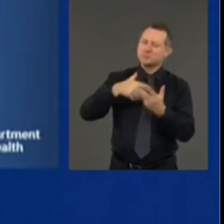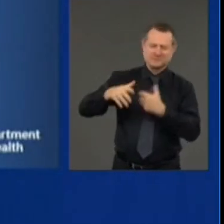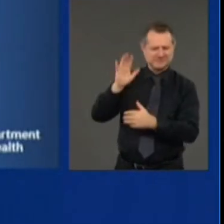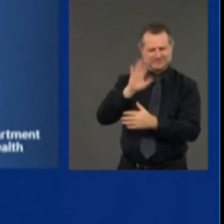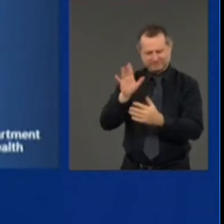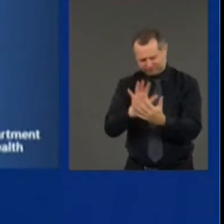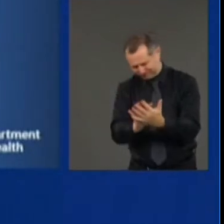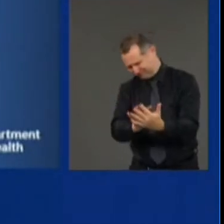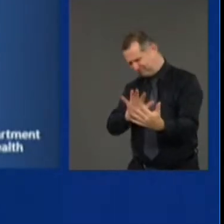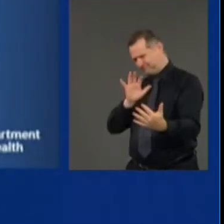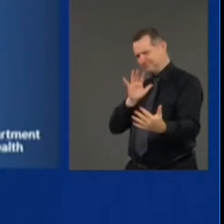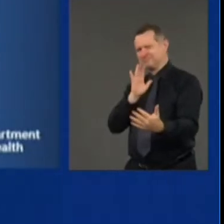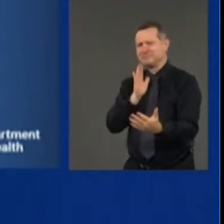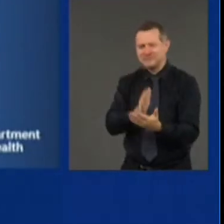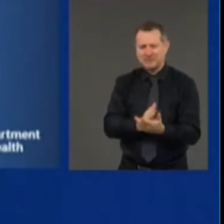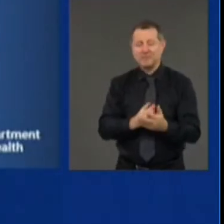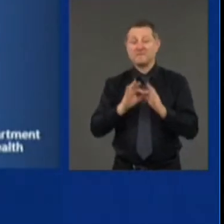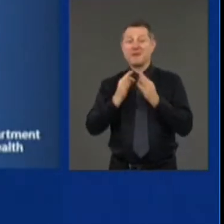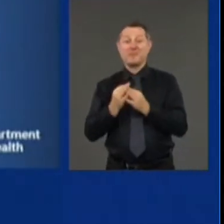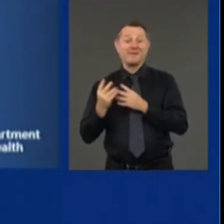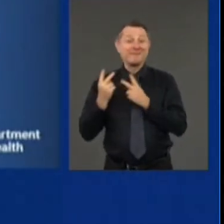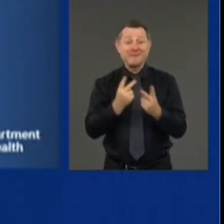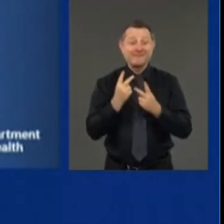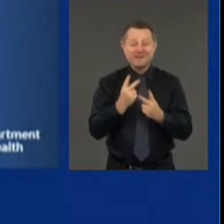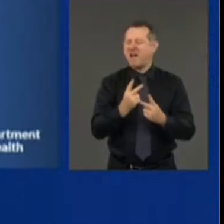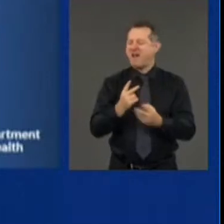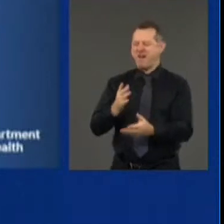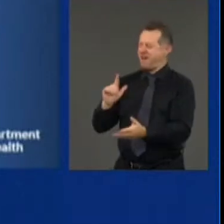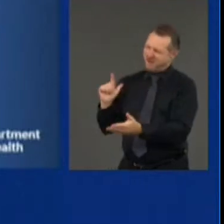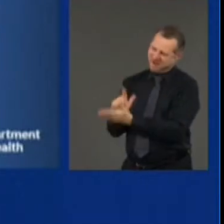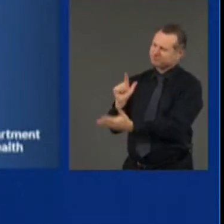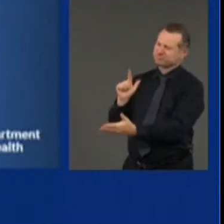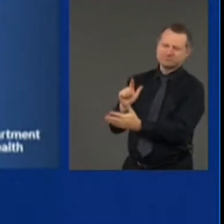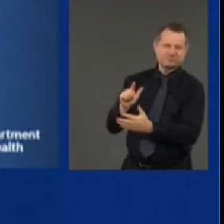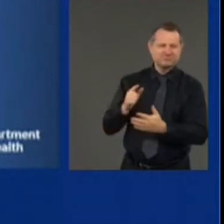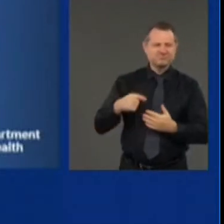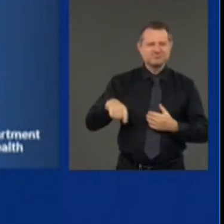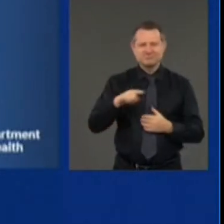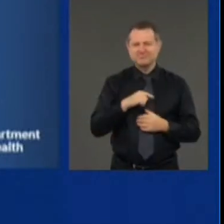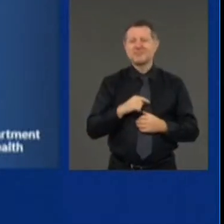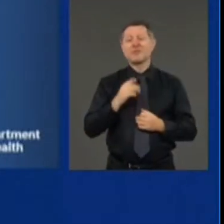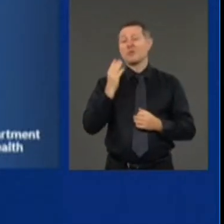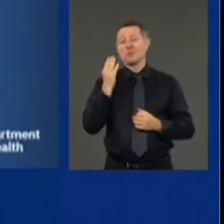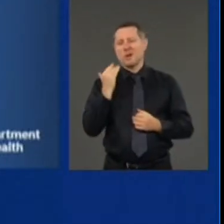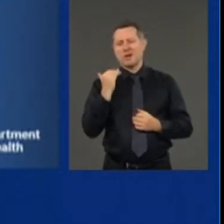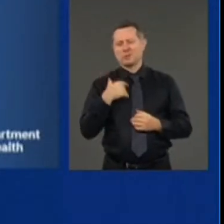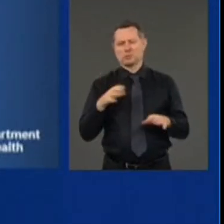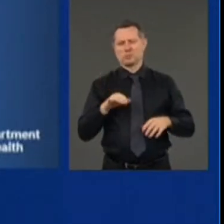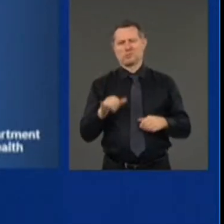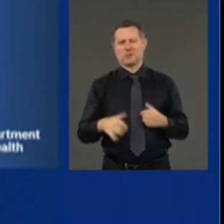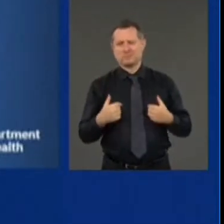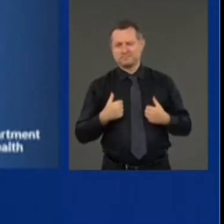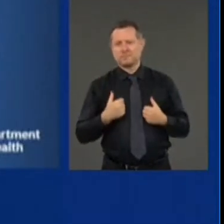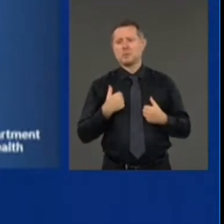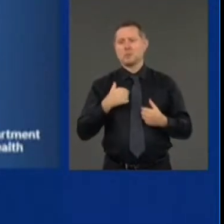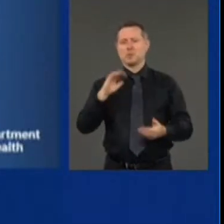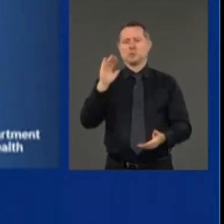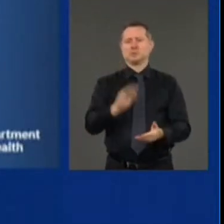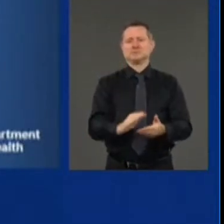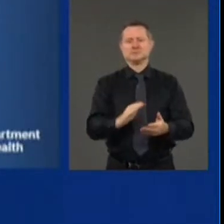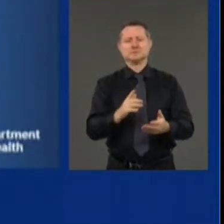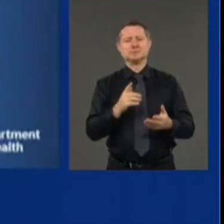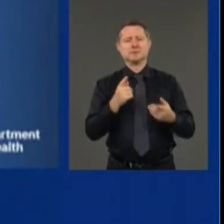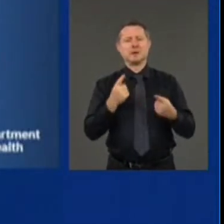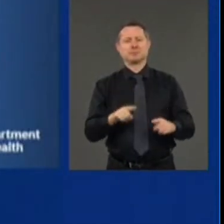suspended nursing home visitation statewide. The purpose of all these actions was to limit the opportunities for nursing home residents to be